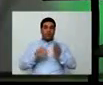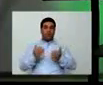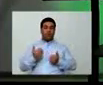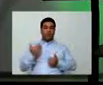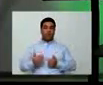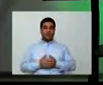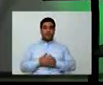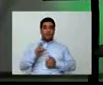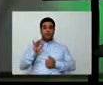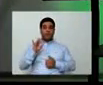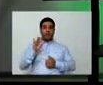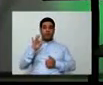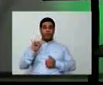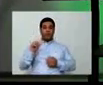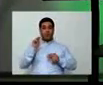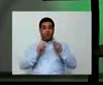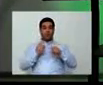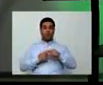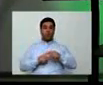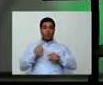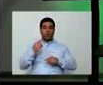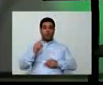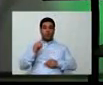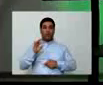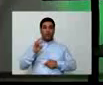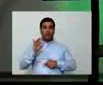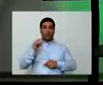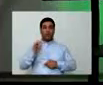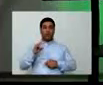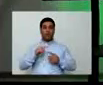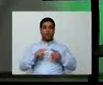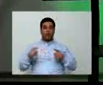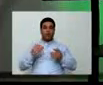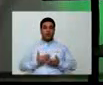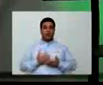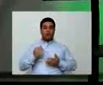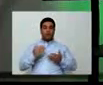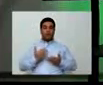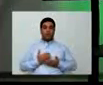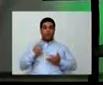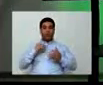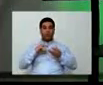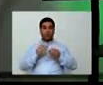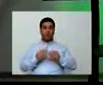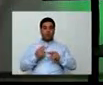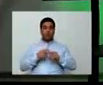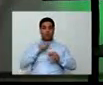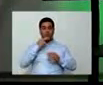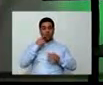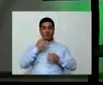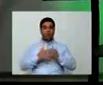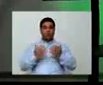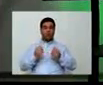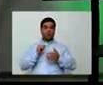oladi. Biosferani o'rganish bu geologik jarayonda ham hayotning va tirik moddalarning ahamiyatini tushunib yetishga